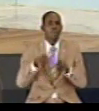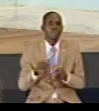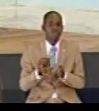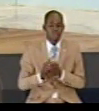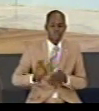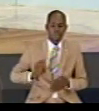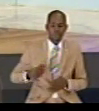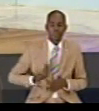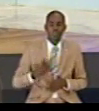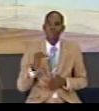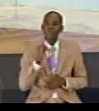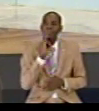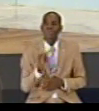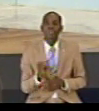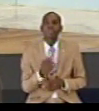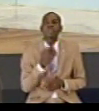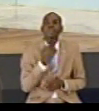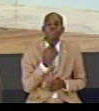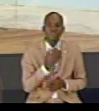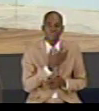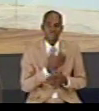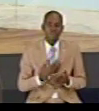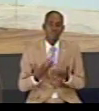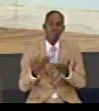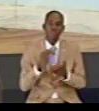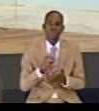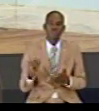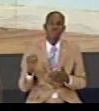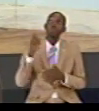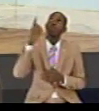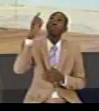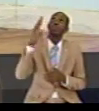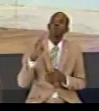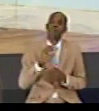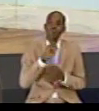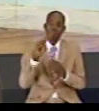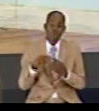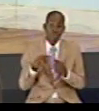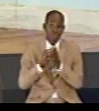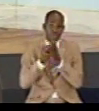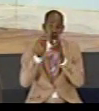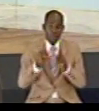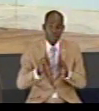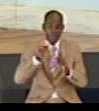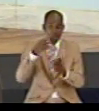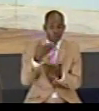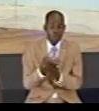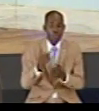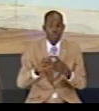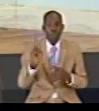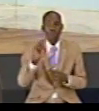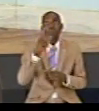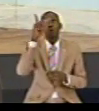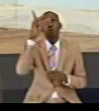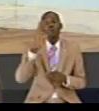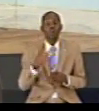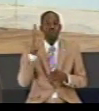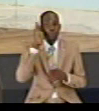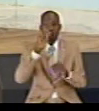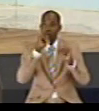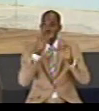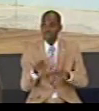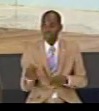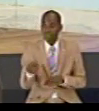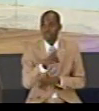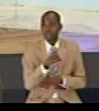thirsty and panting after God? When he gets to the place when God will bless him. Like the